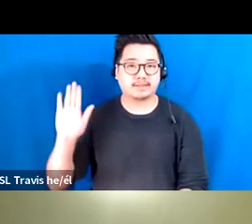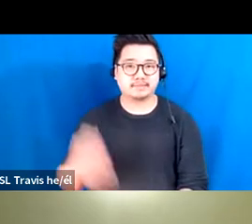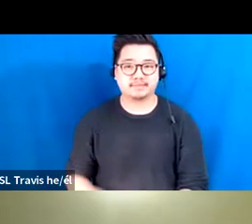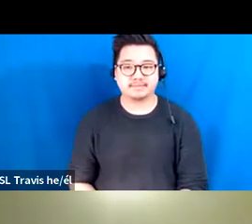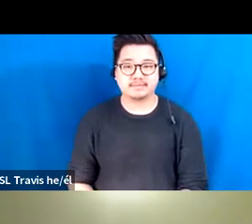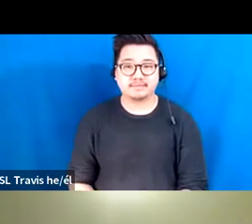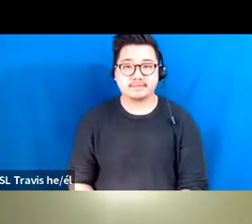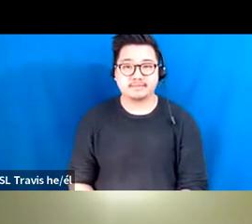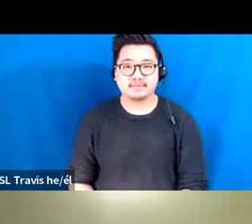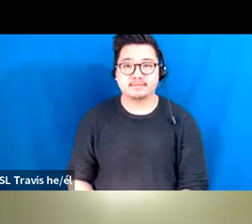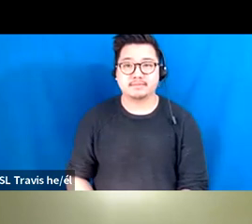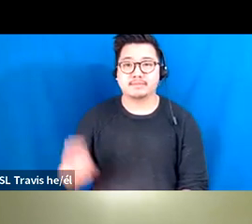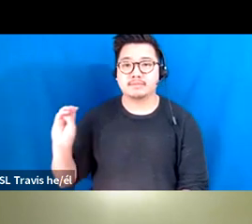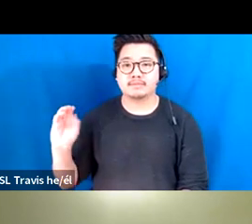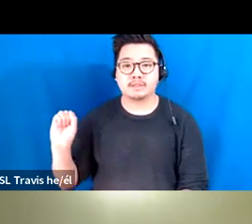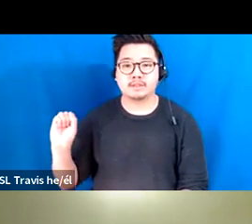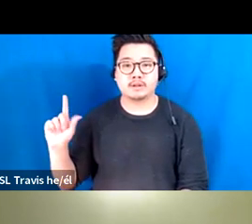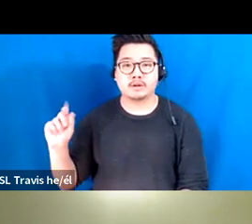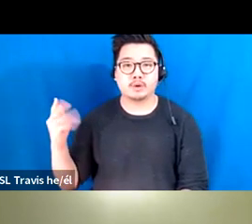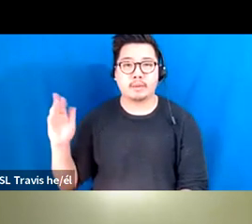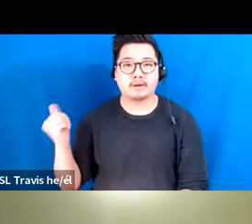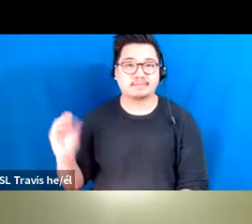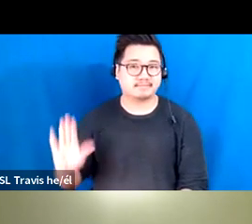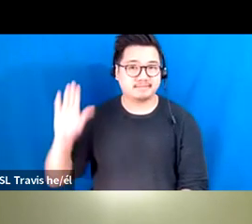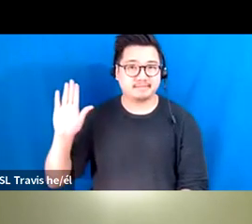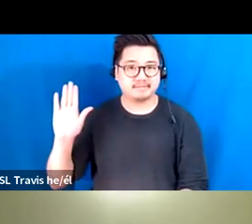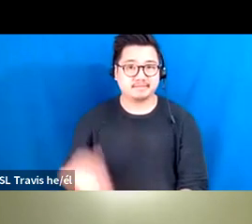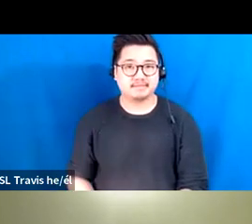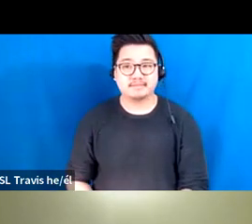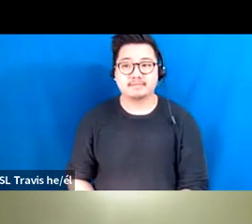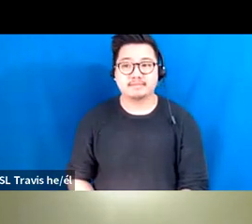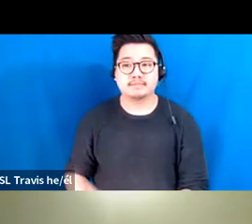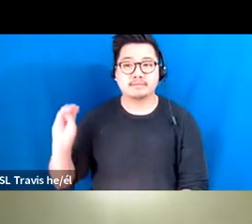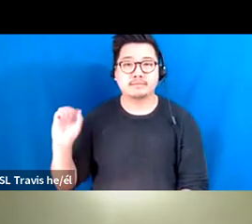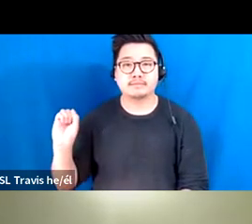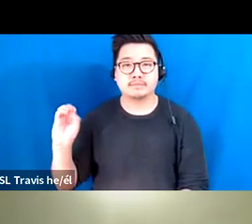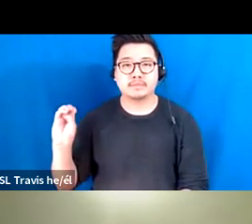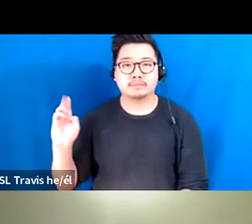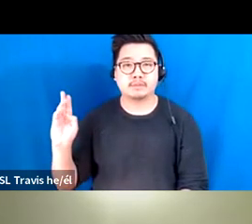thank you ms lopera president ms mercer